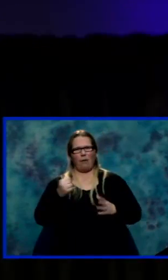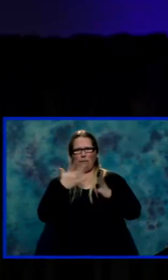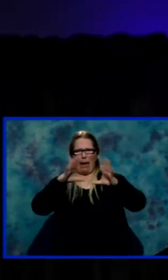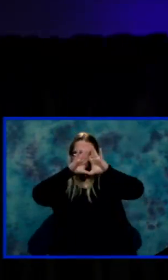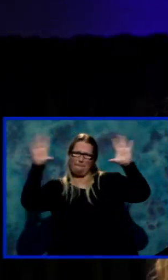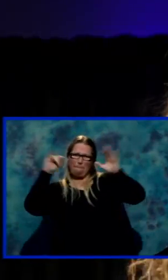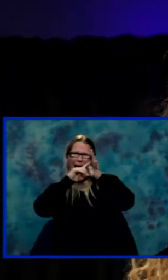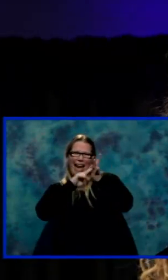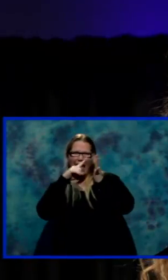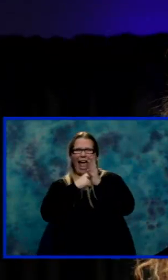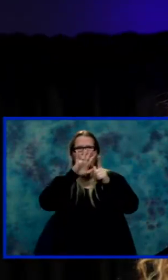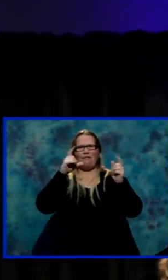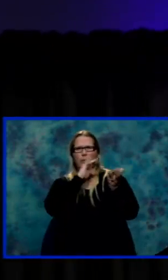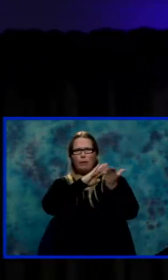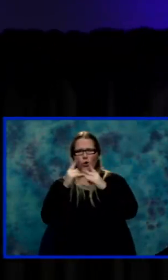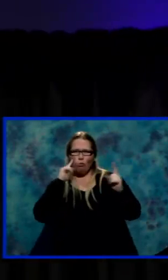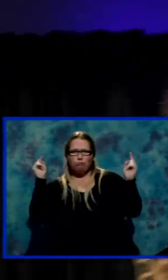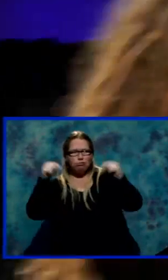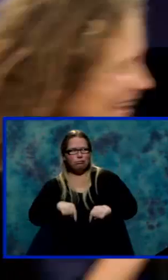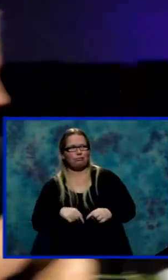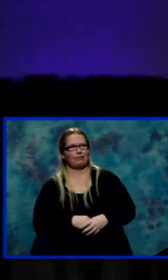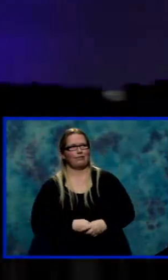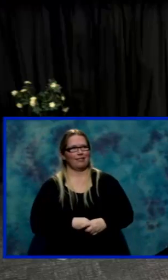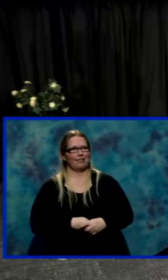going to invite everyone from the community. Look at him.